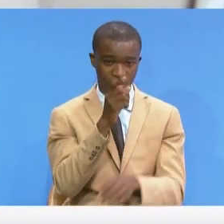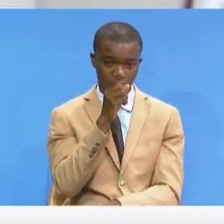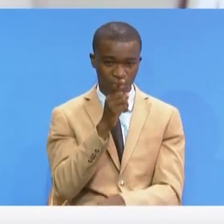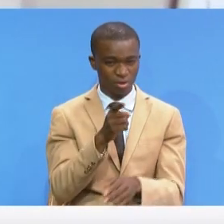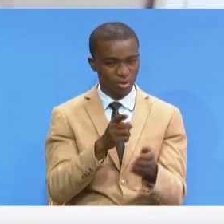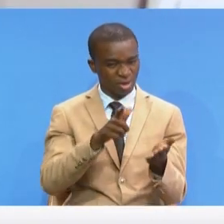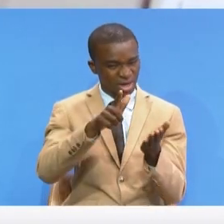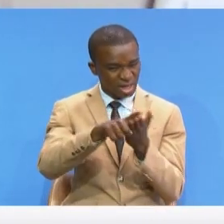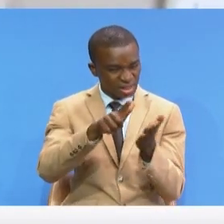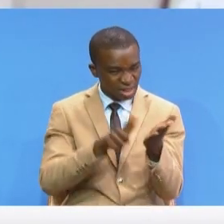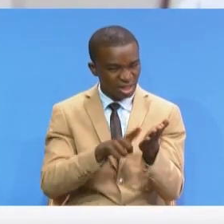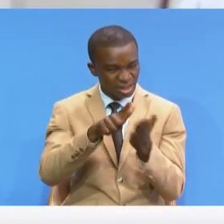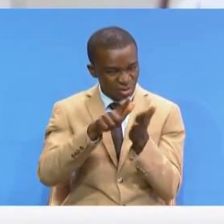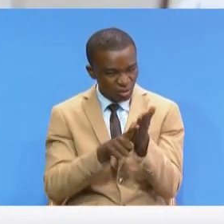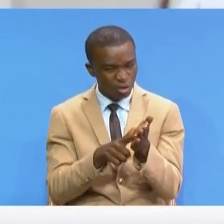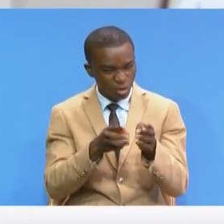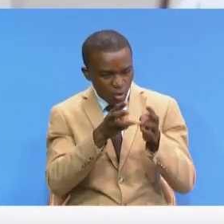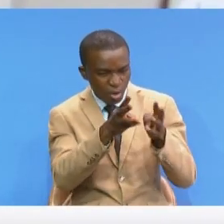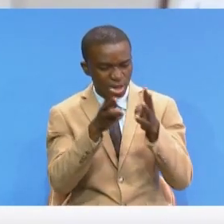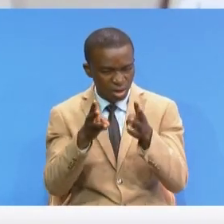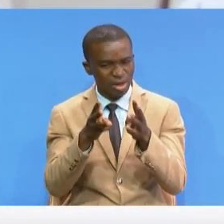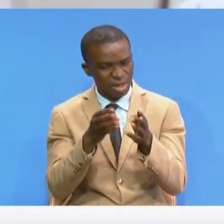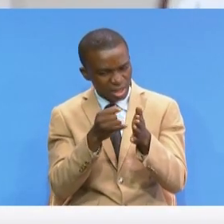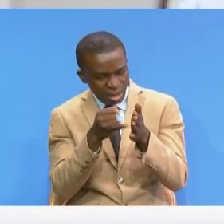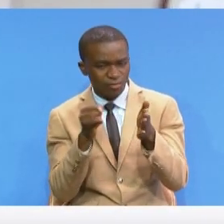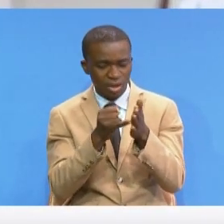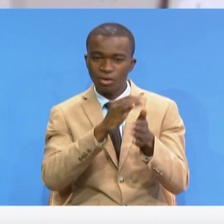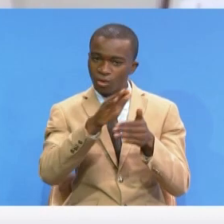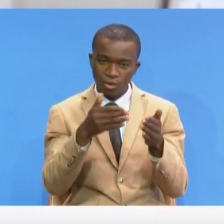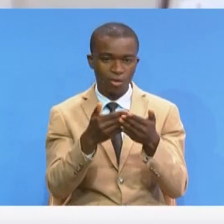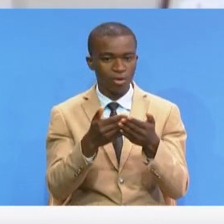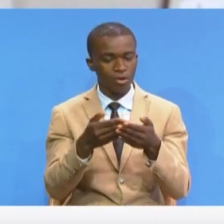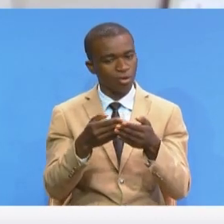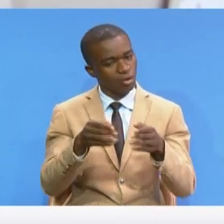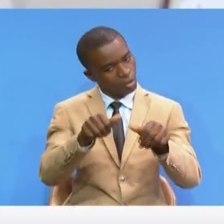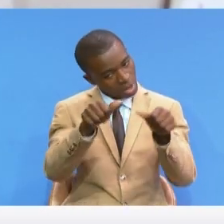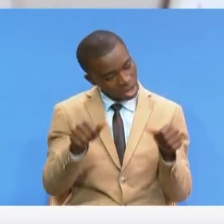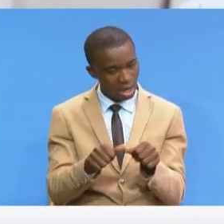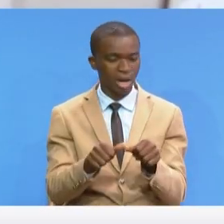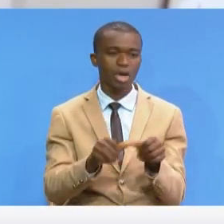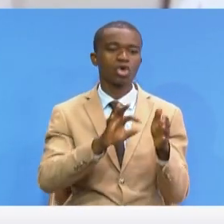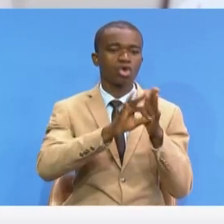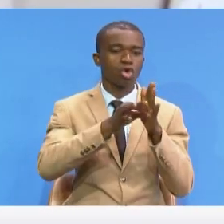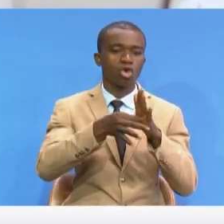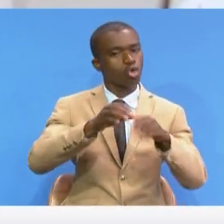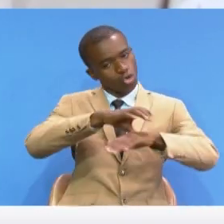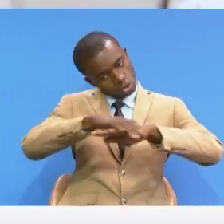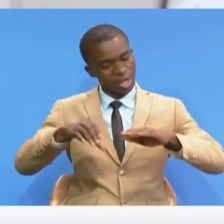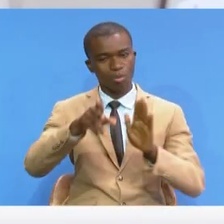legislative provisions that they have identified in all their various documents, i.e. policy